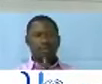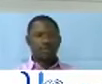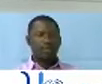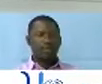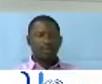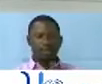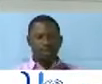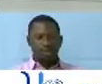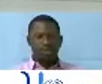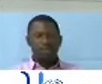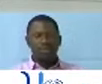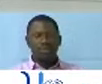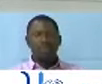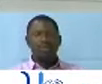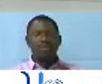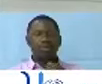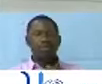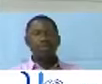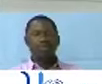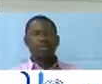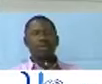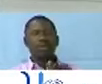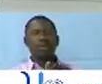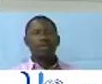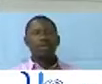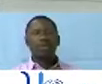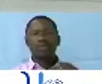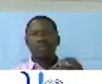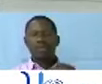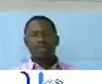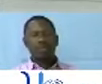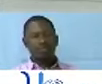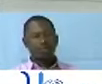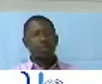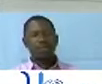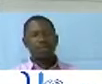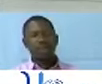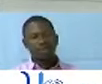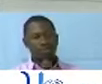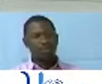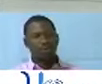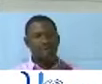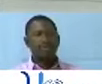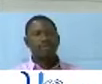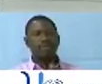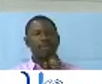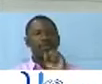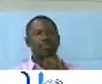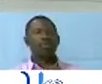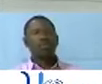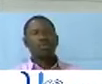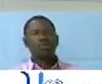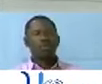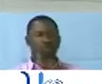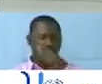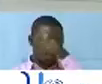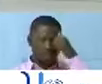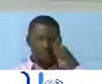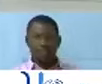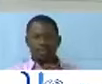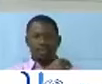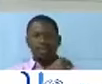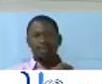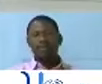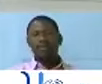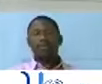out instructions of your client. Nga xamne nak fokk ci nga dox nak ci anam go xamne ni moy ndigal sa client.